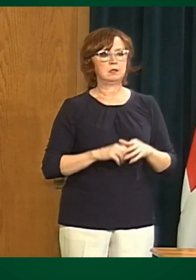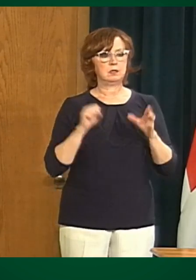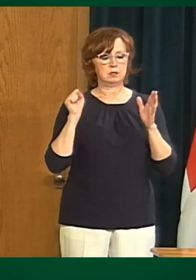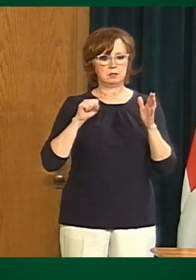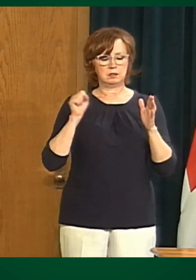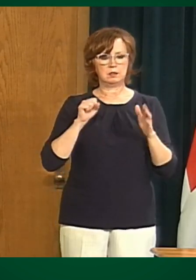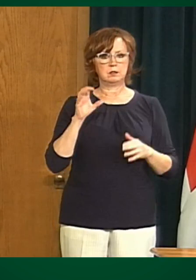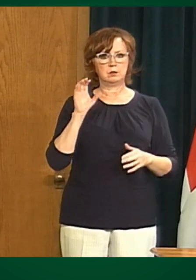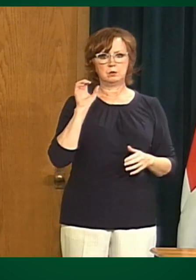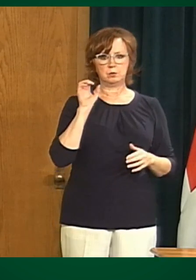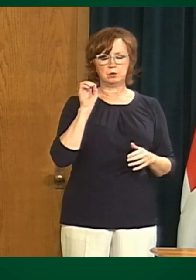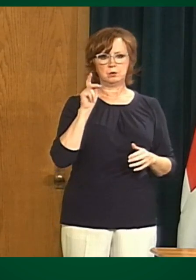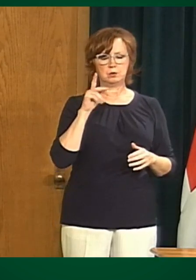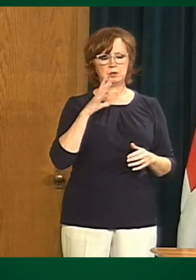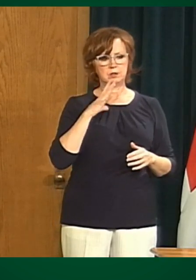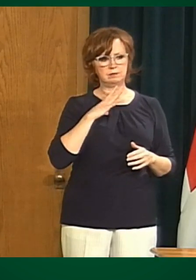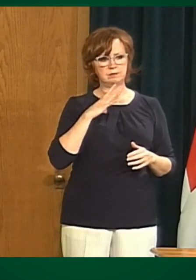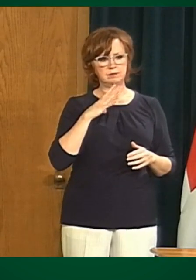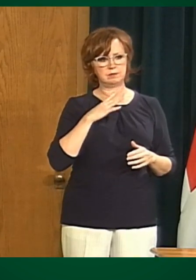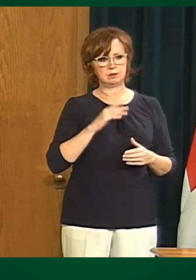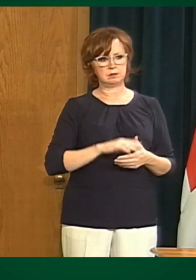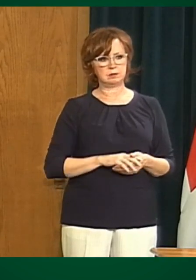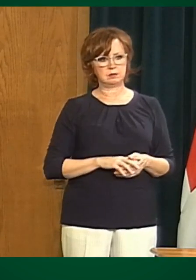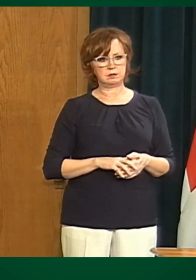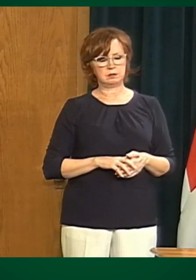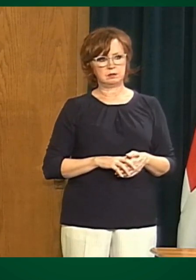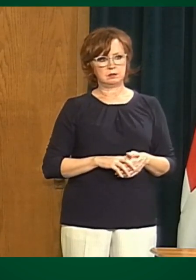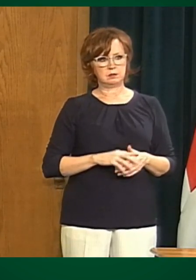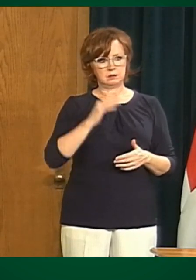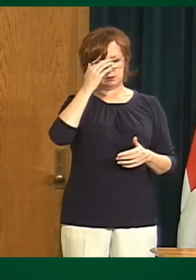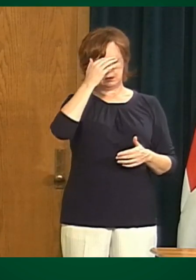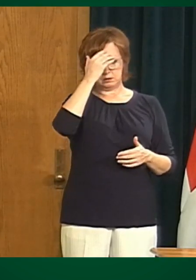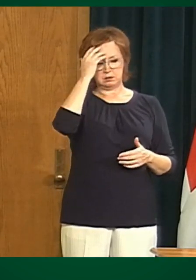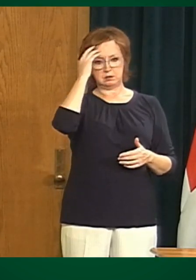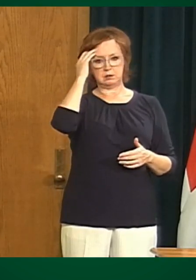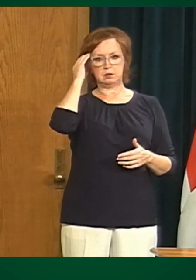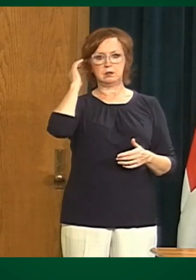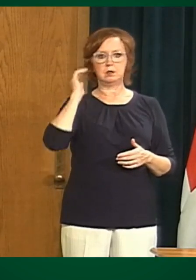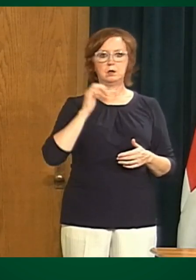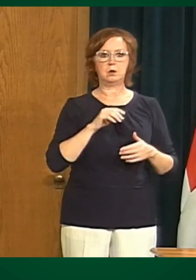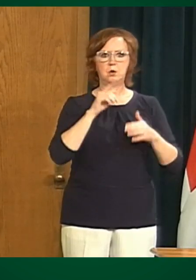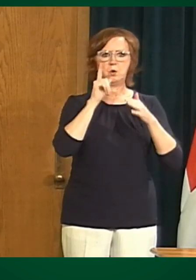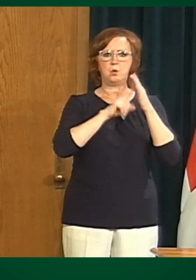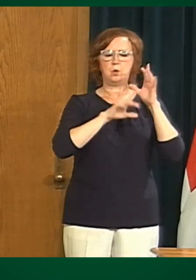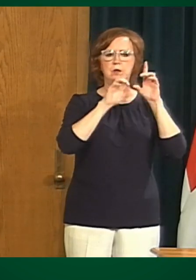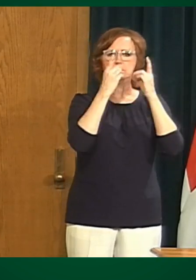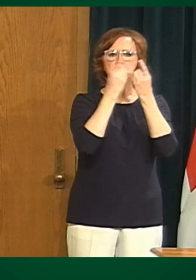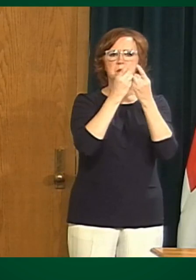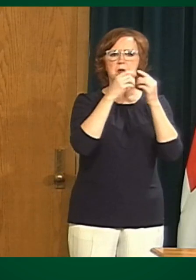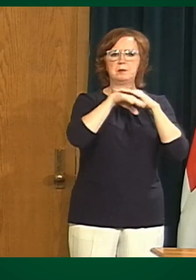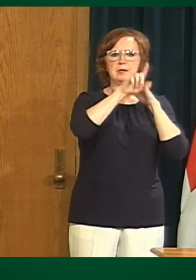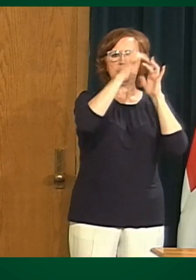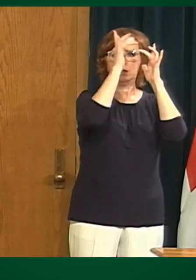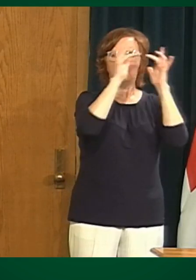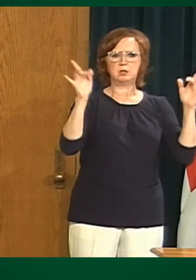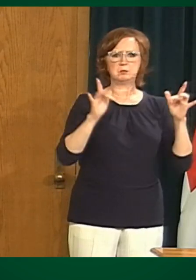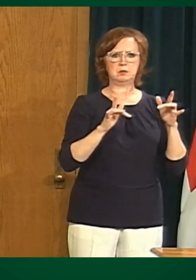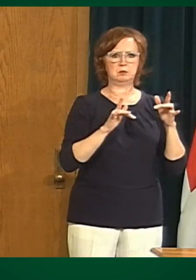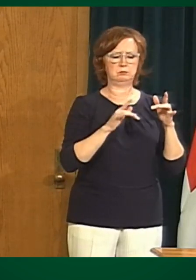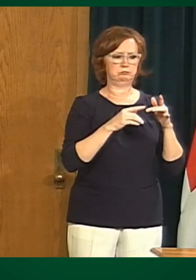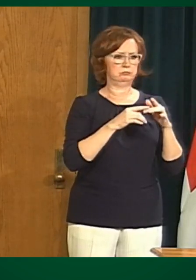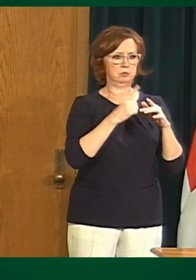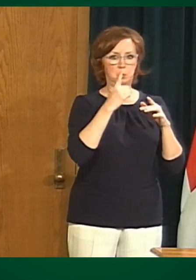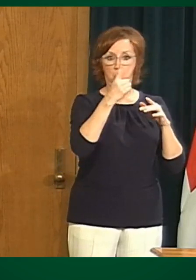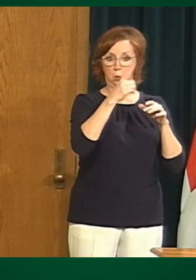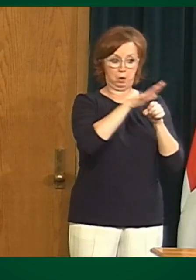Yeah, I guess I wonder, was it any particular part of the hospital, and why not come out earlier,